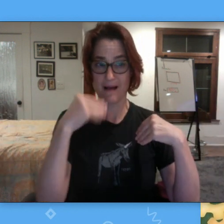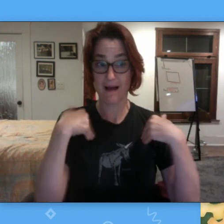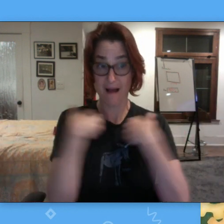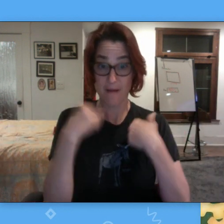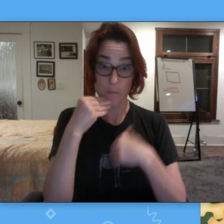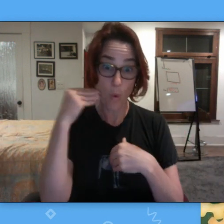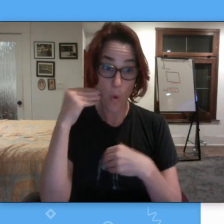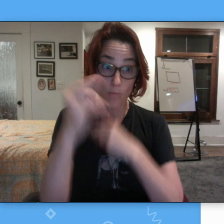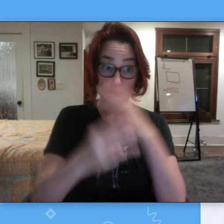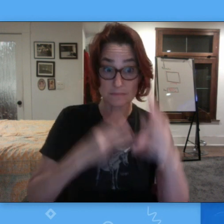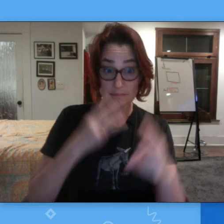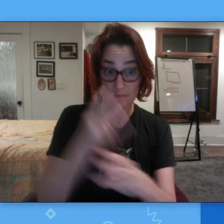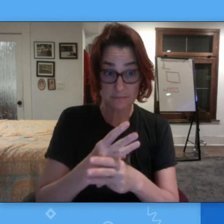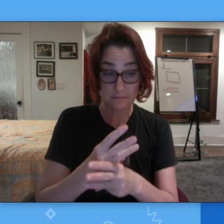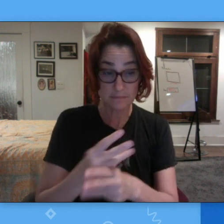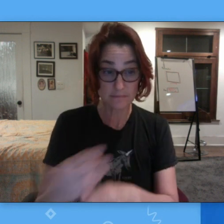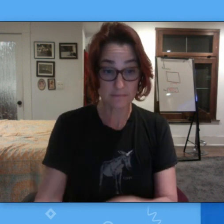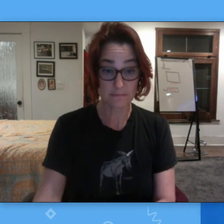the world.